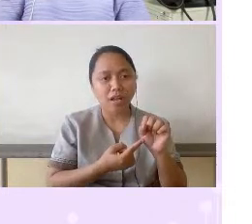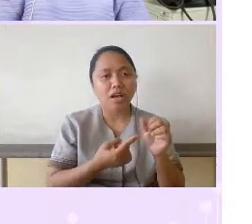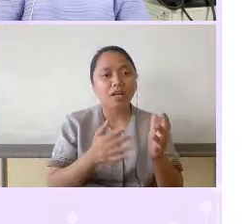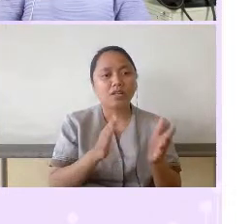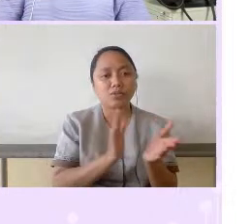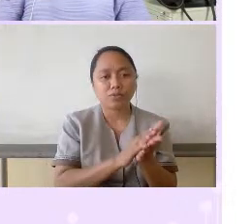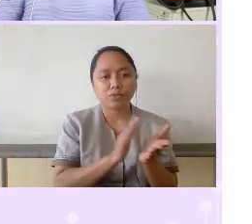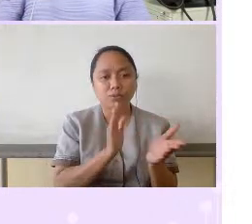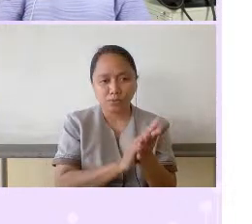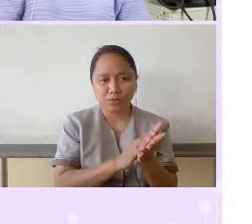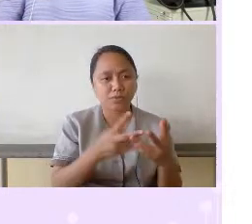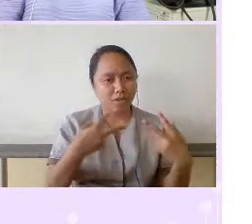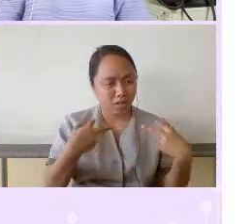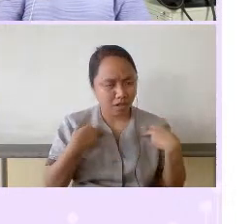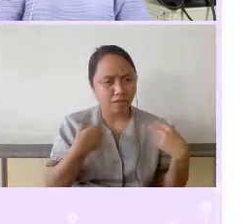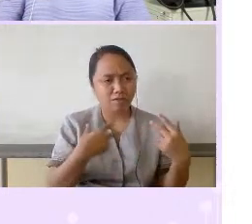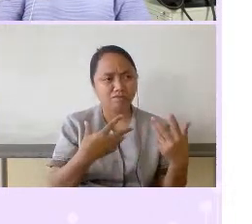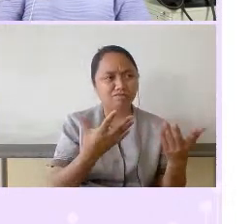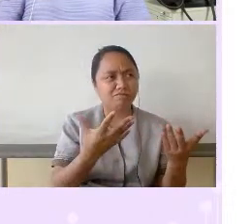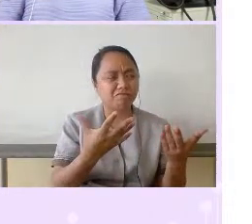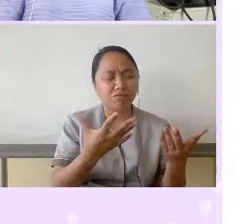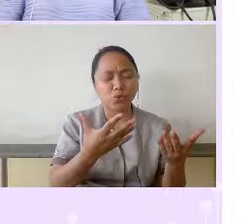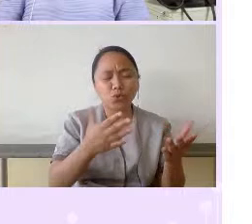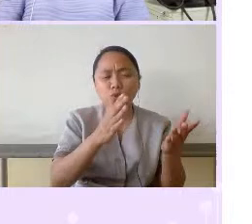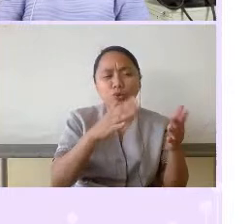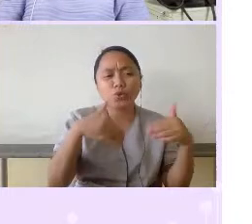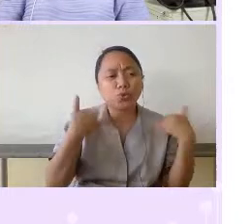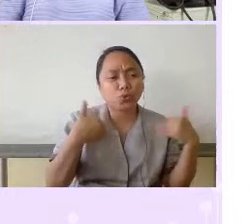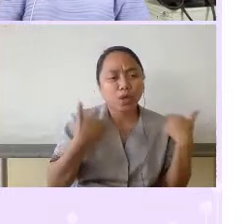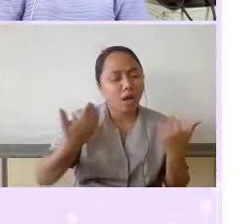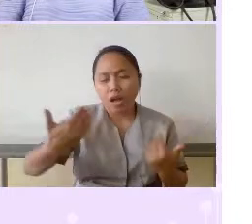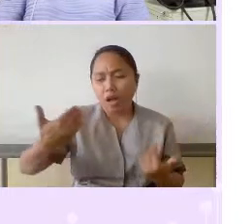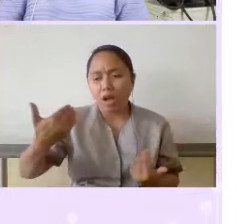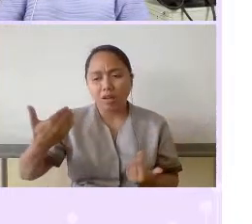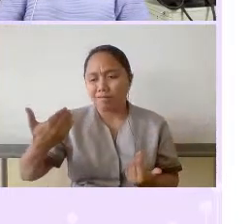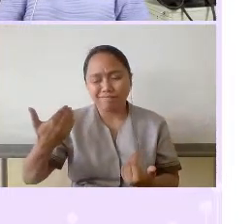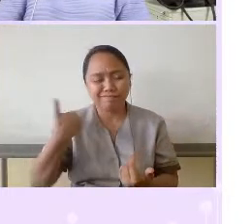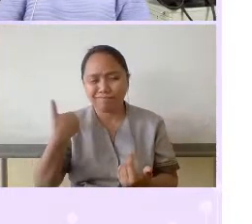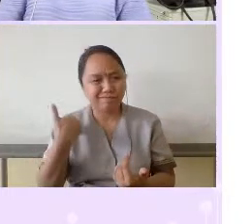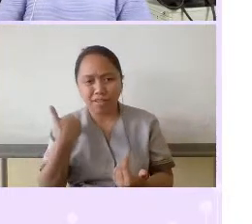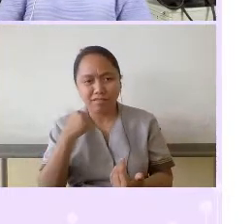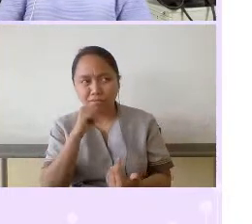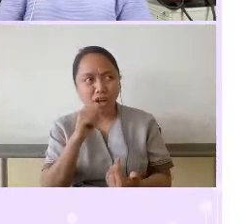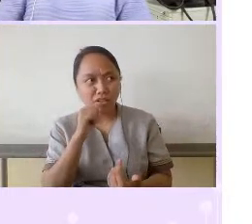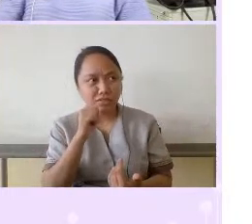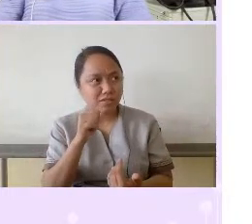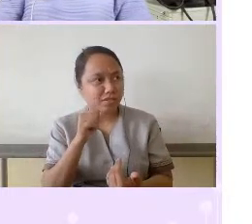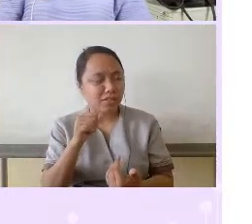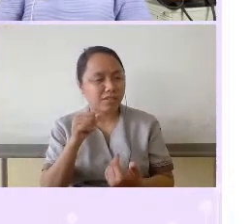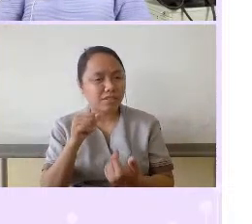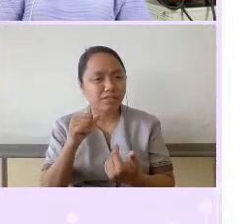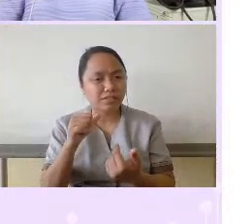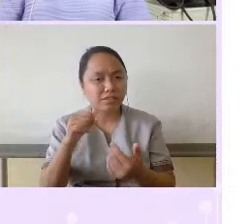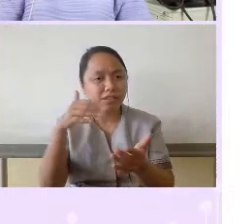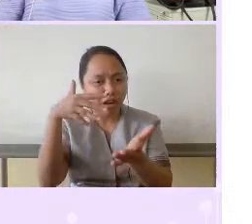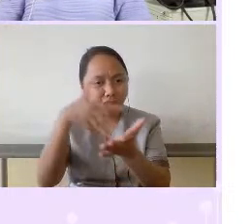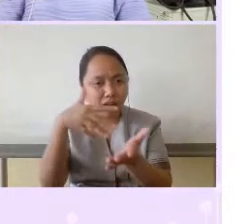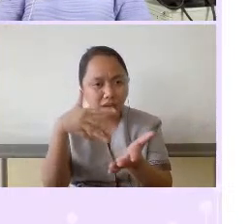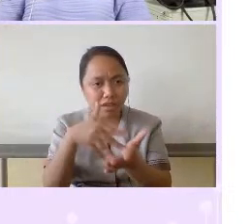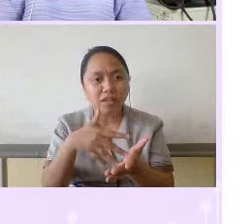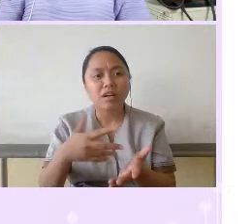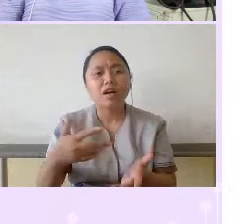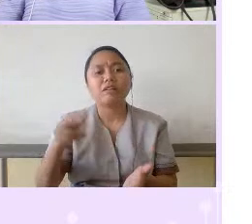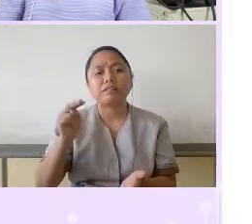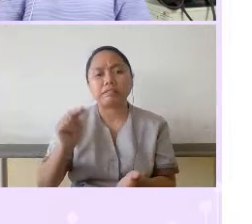ating po mga out-of-school youth, at kasama na rin po yung mga persons with disabilities, we would like to advocate po yung